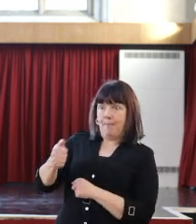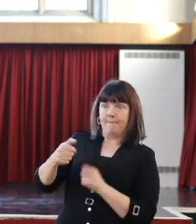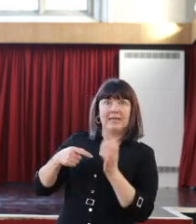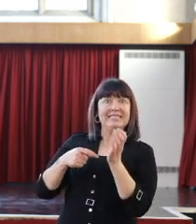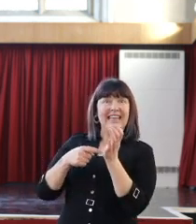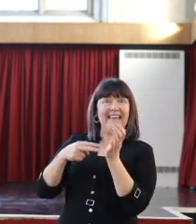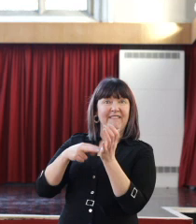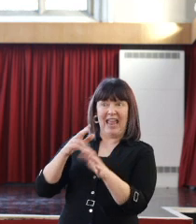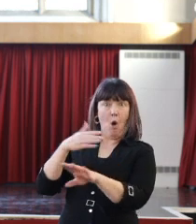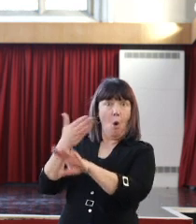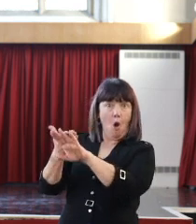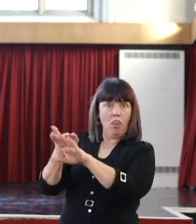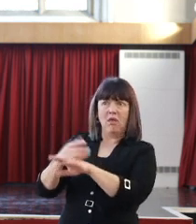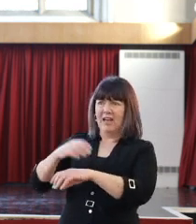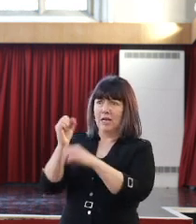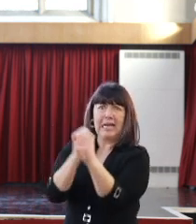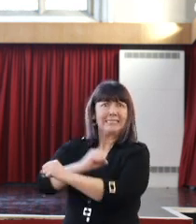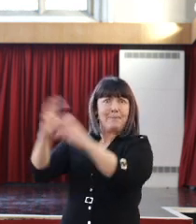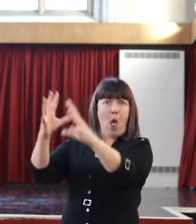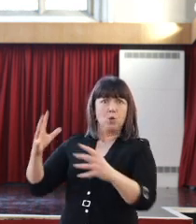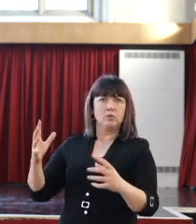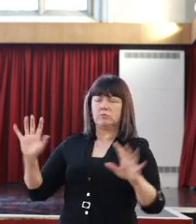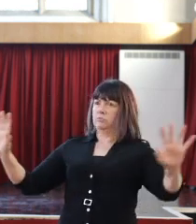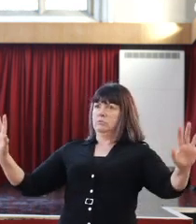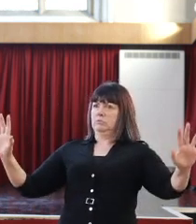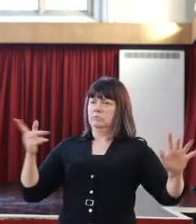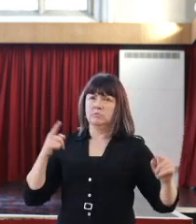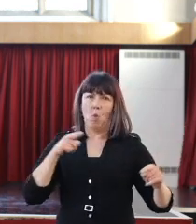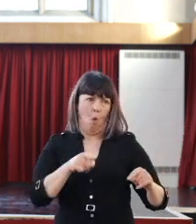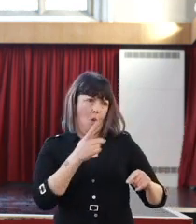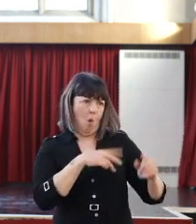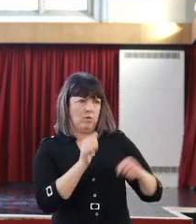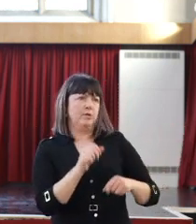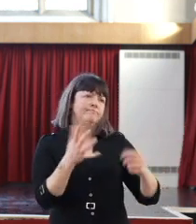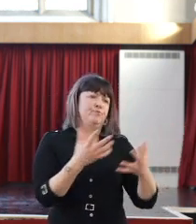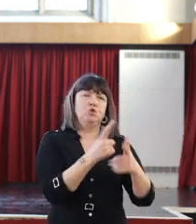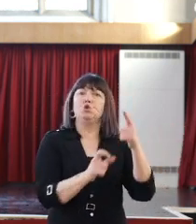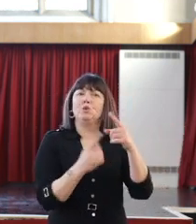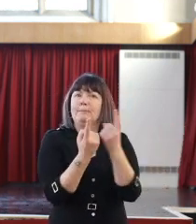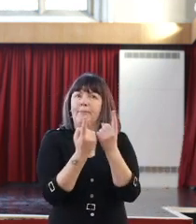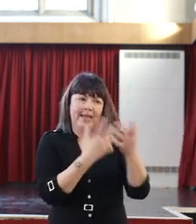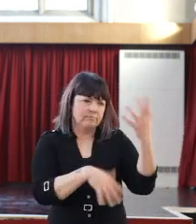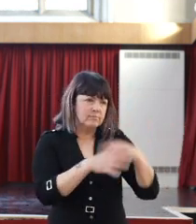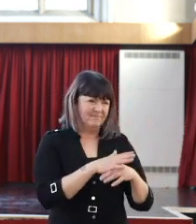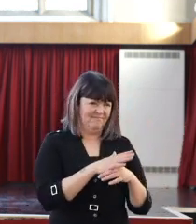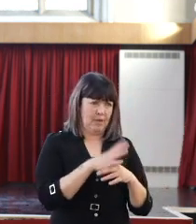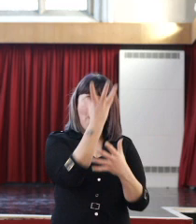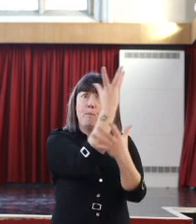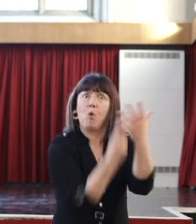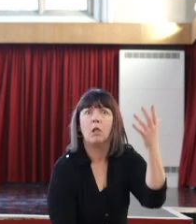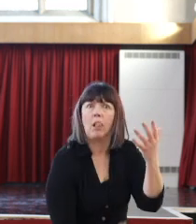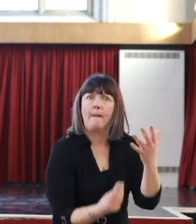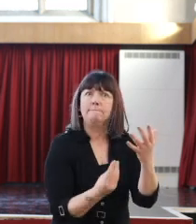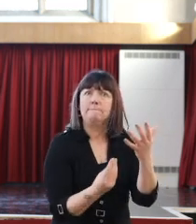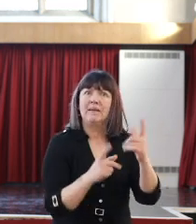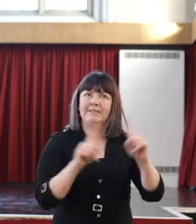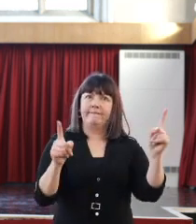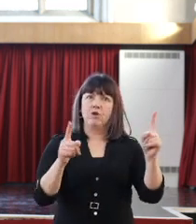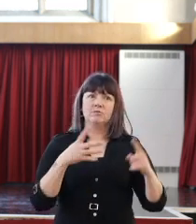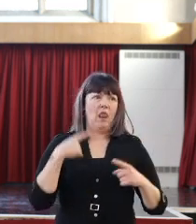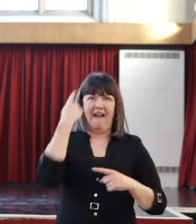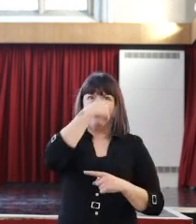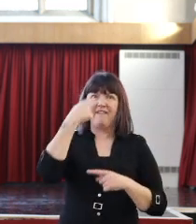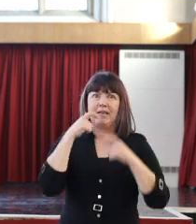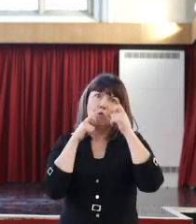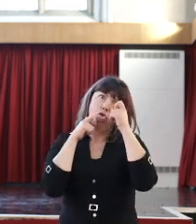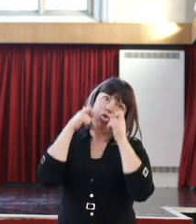time portal came up out of nowhere and sucked her through the ground. He messed with her face. I mean, it's a really good video.